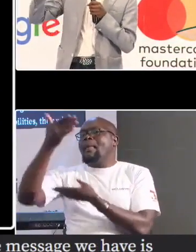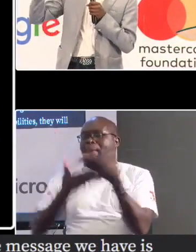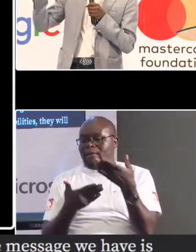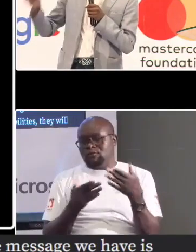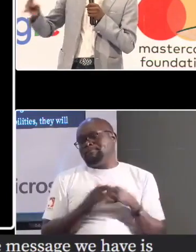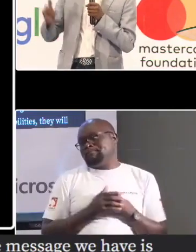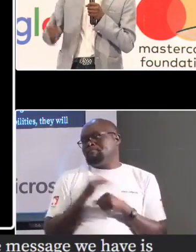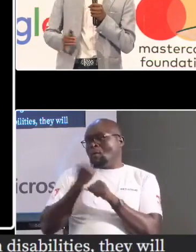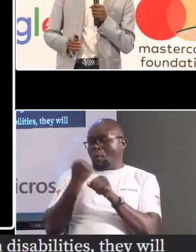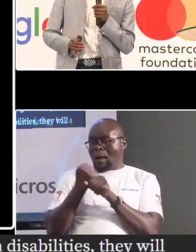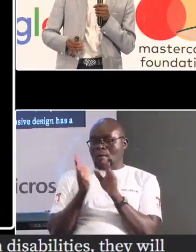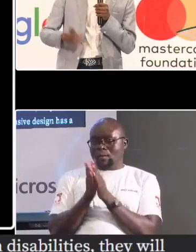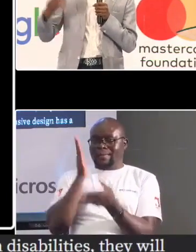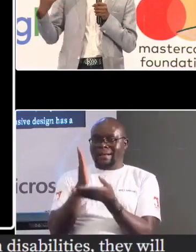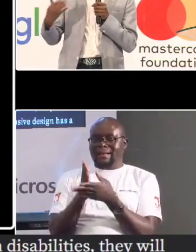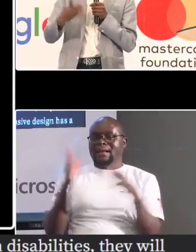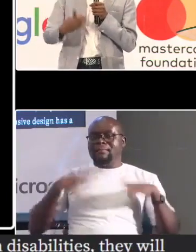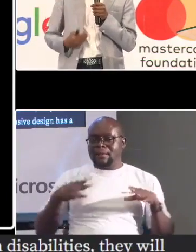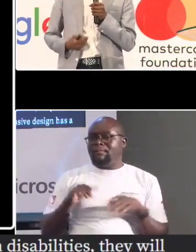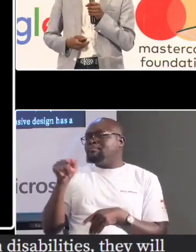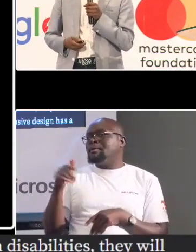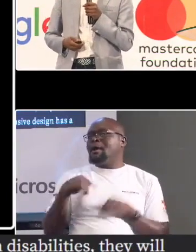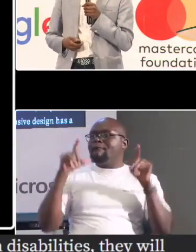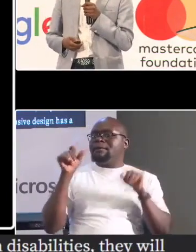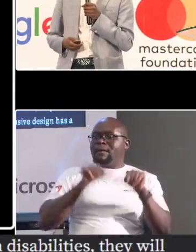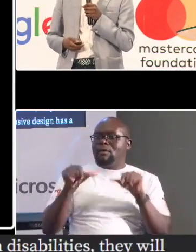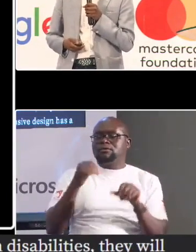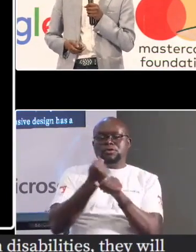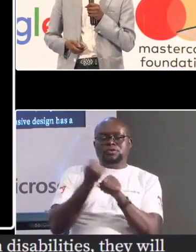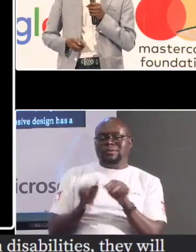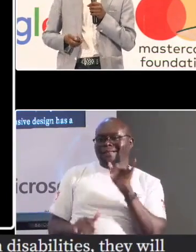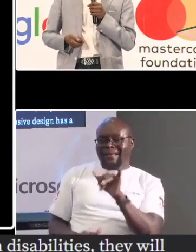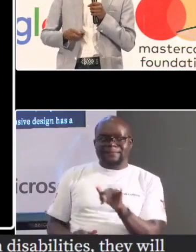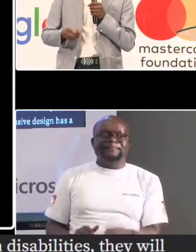Work with real people. And on screen is pictures of us doing that.